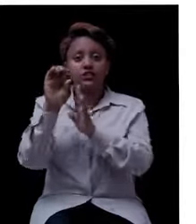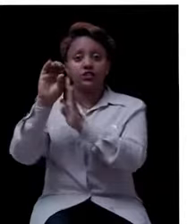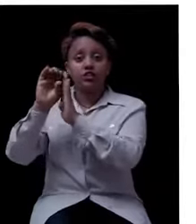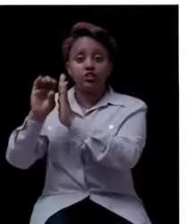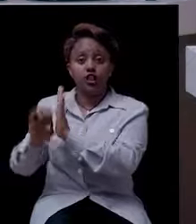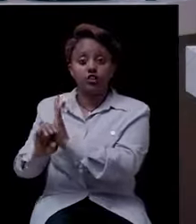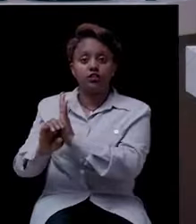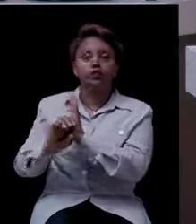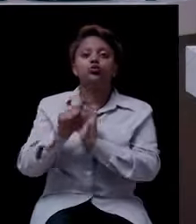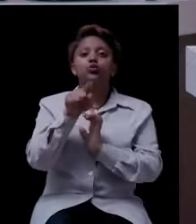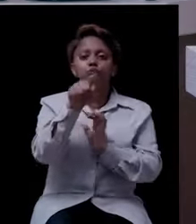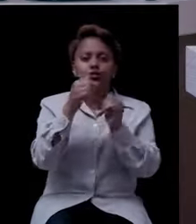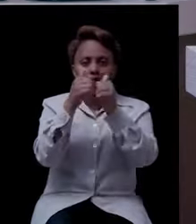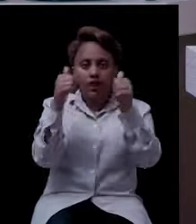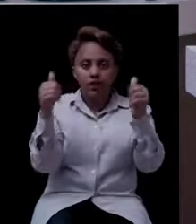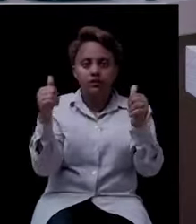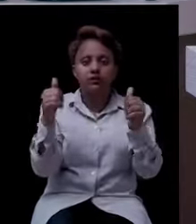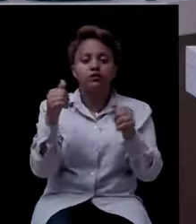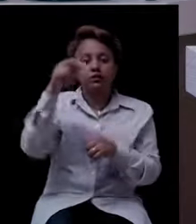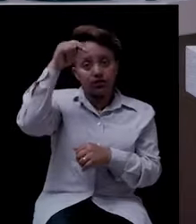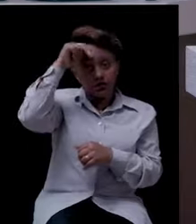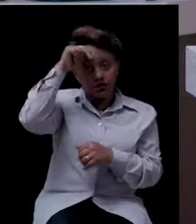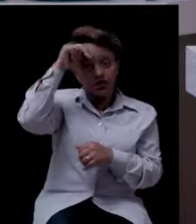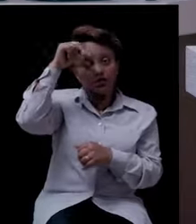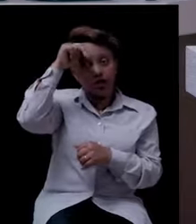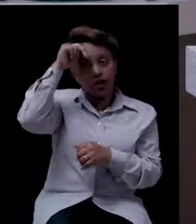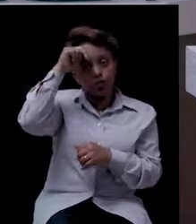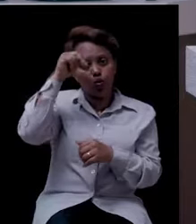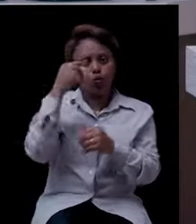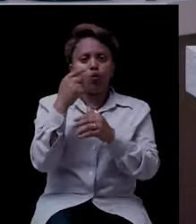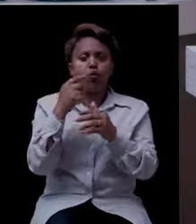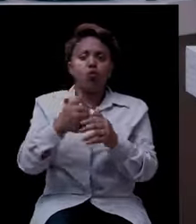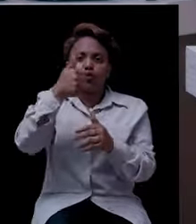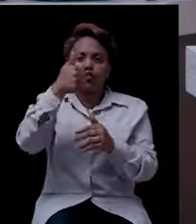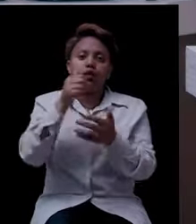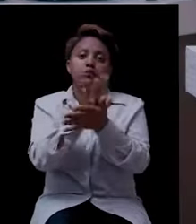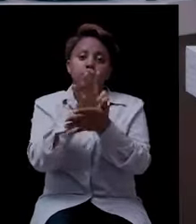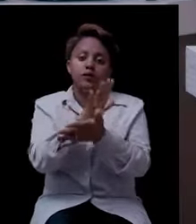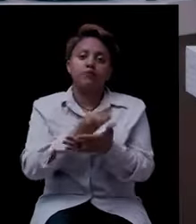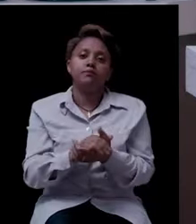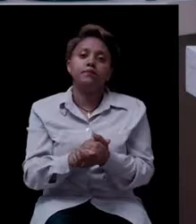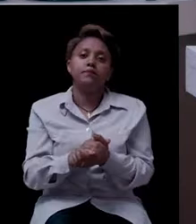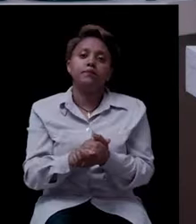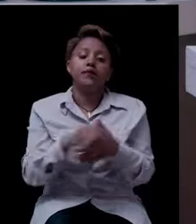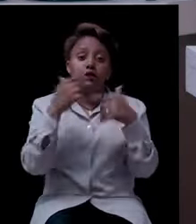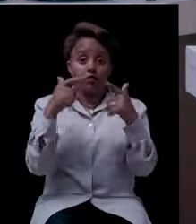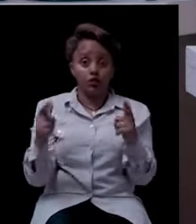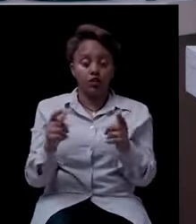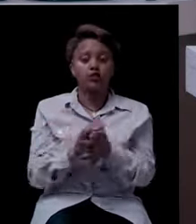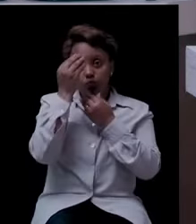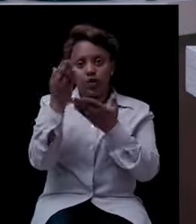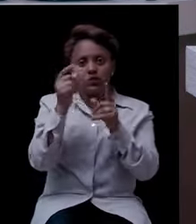the words block and chain were used separately in Satoshi Nakamoto's original paper,